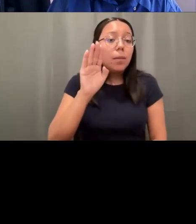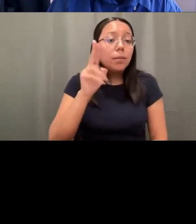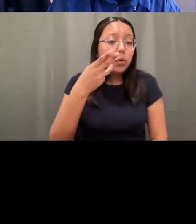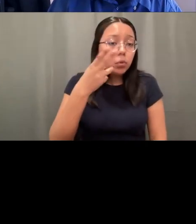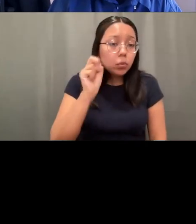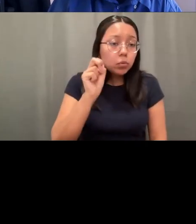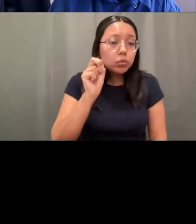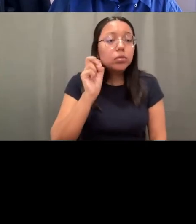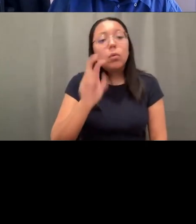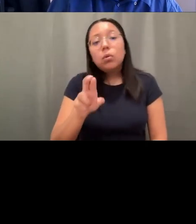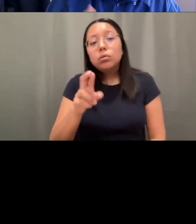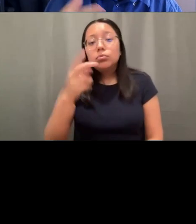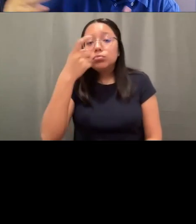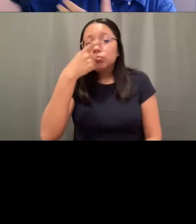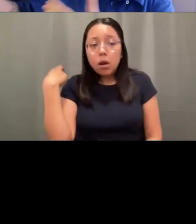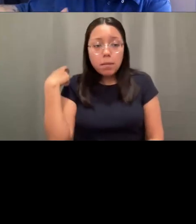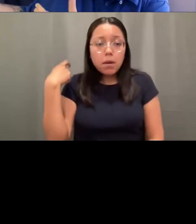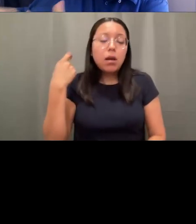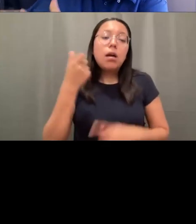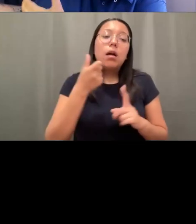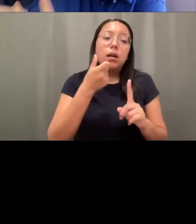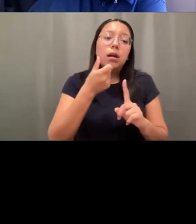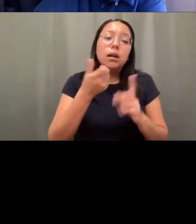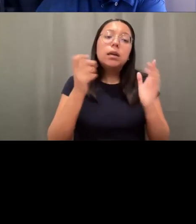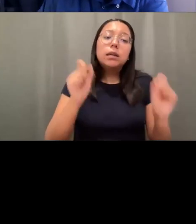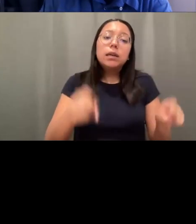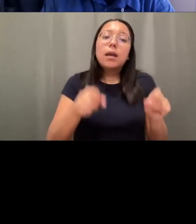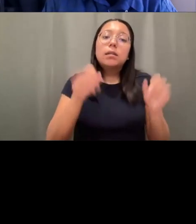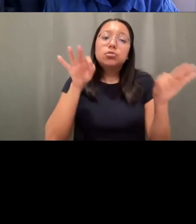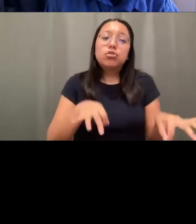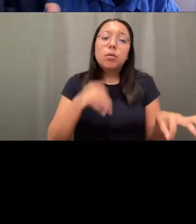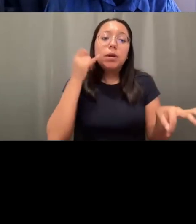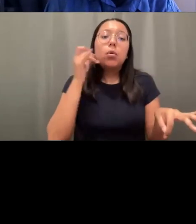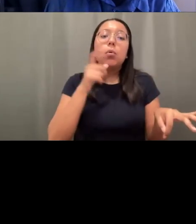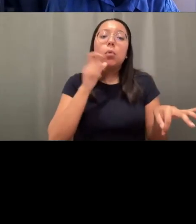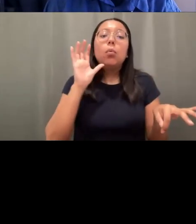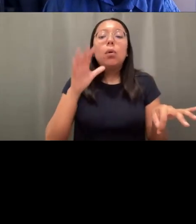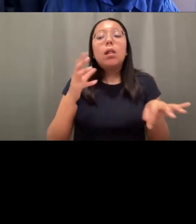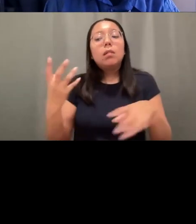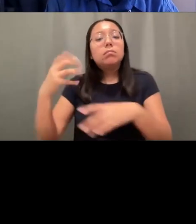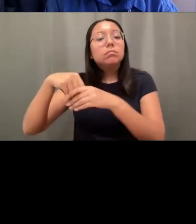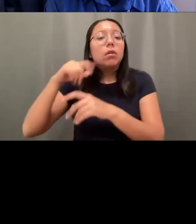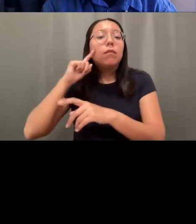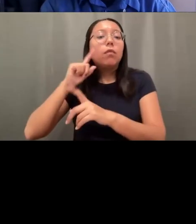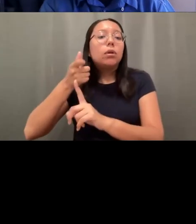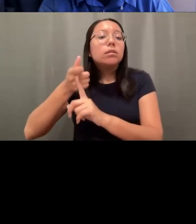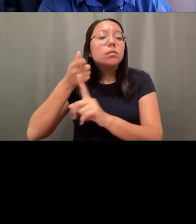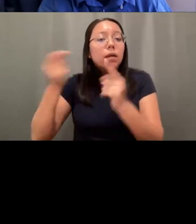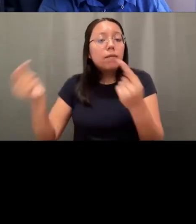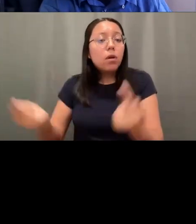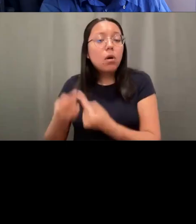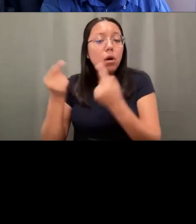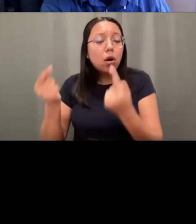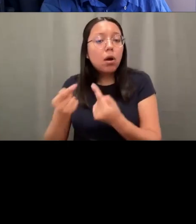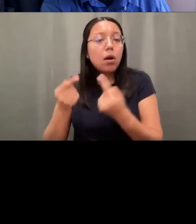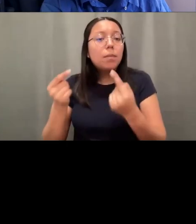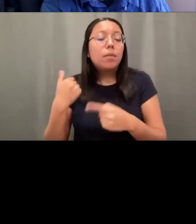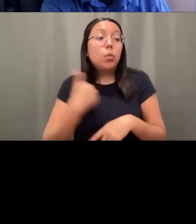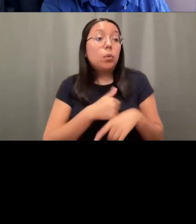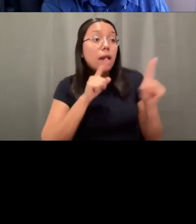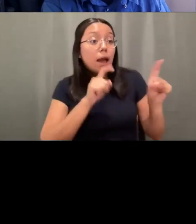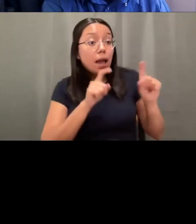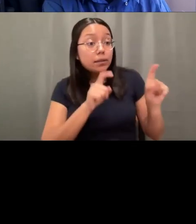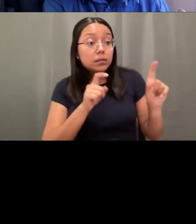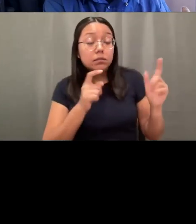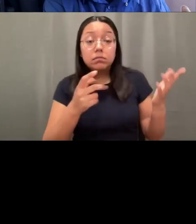engage in self-harm. When we ask folks who do engage in self-harm, like how many, of you have had sexual or physical abuse